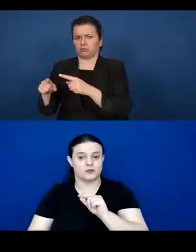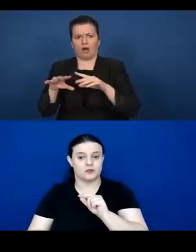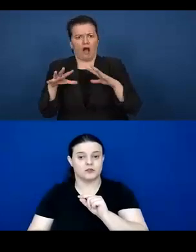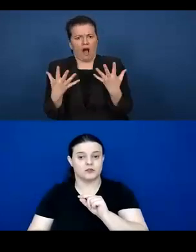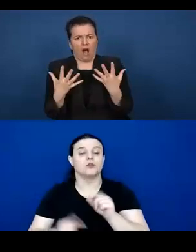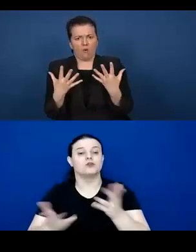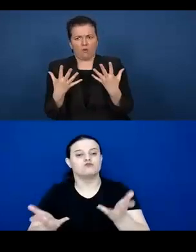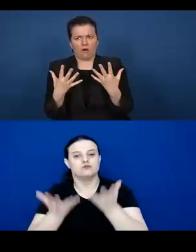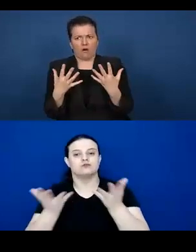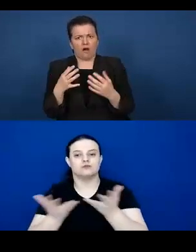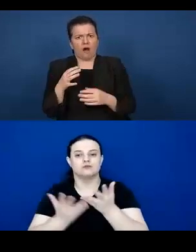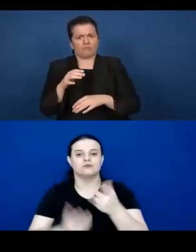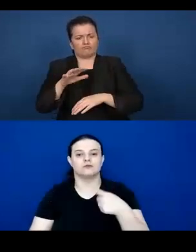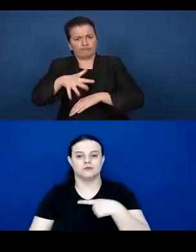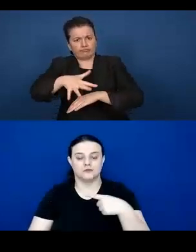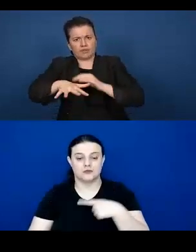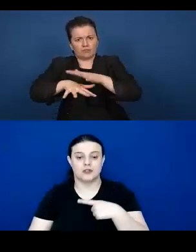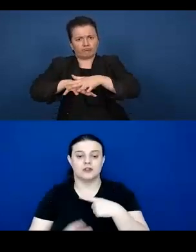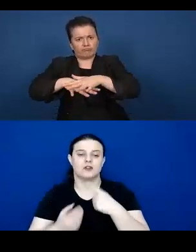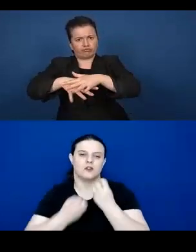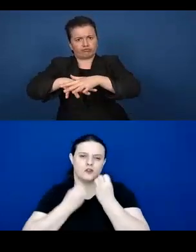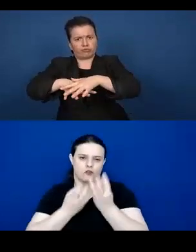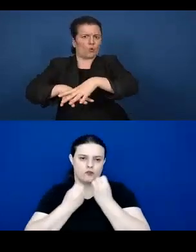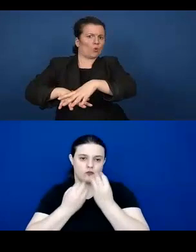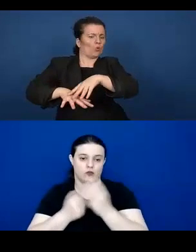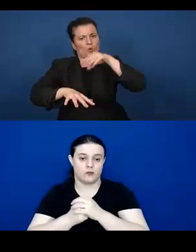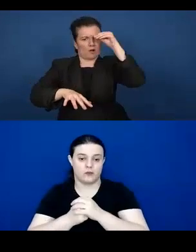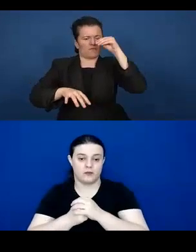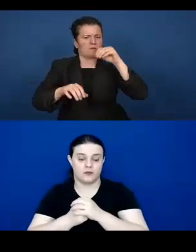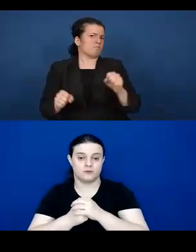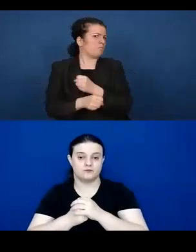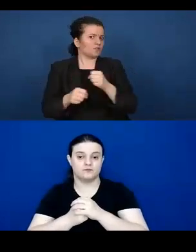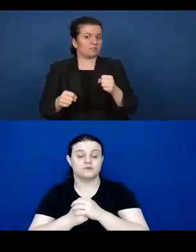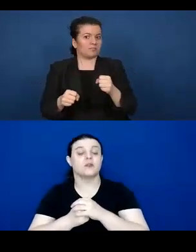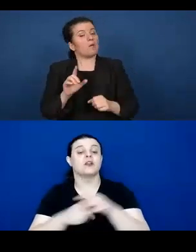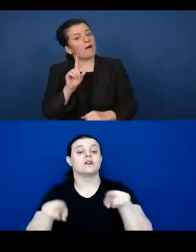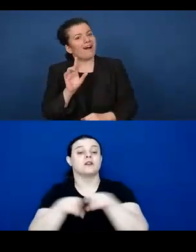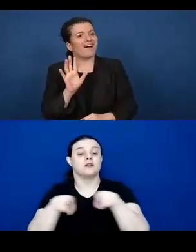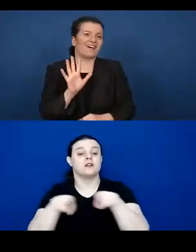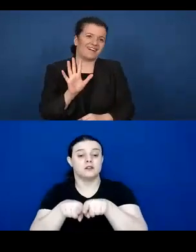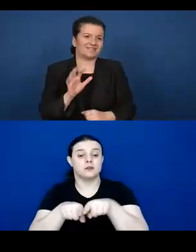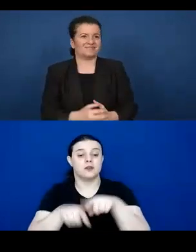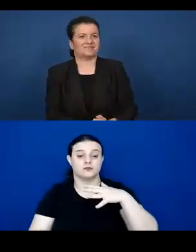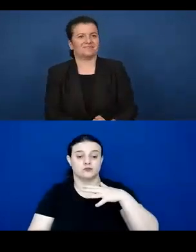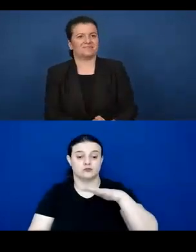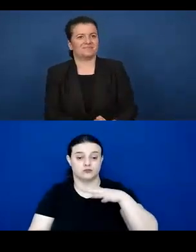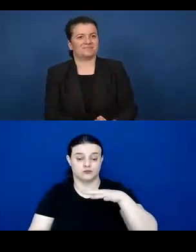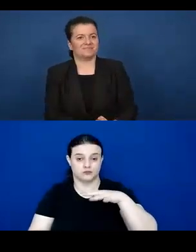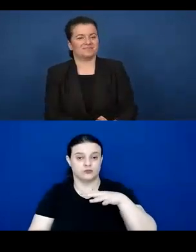to convey any information, but that's not how I want to end. I think it's